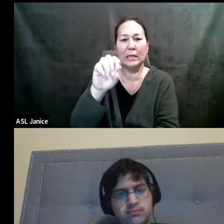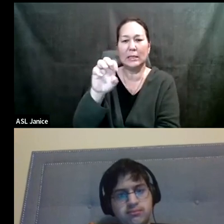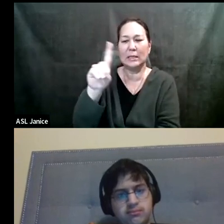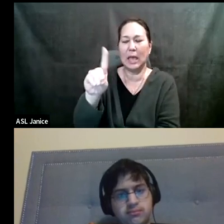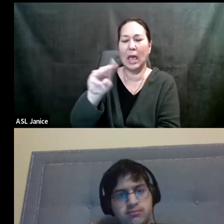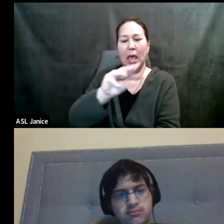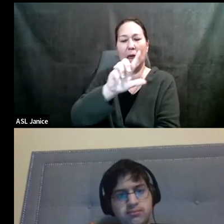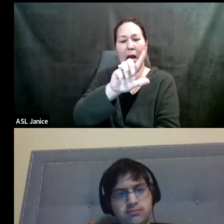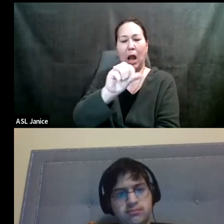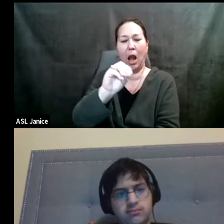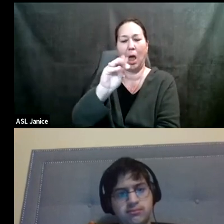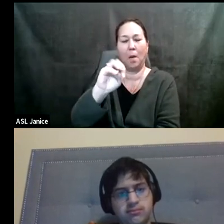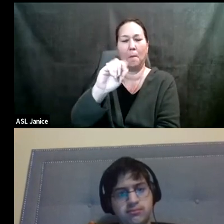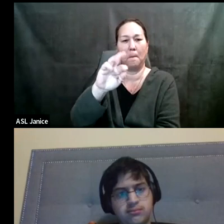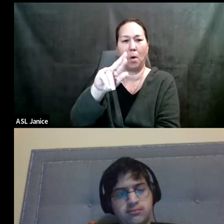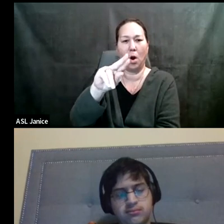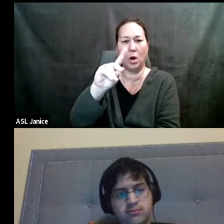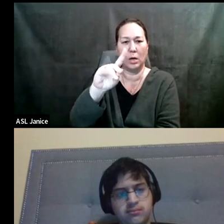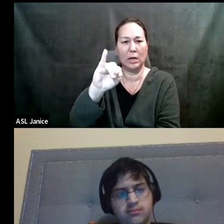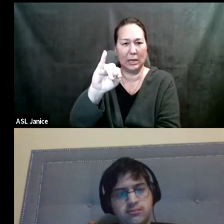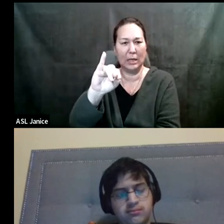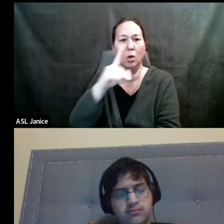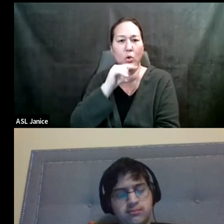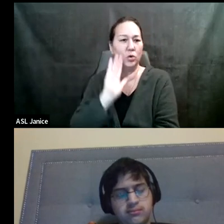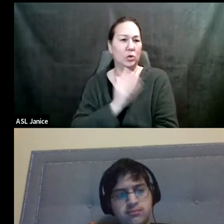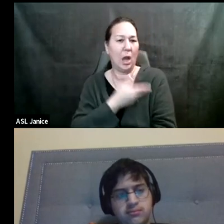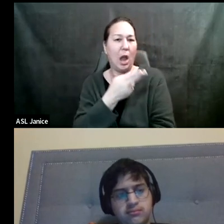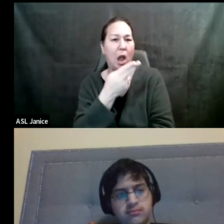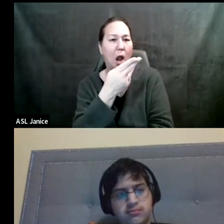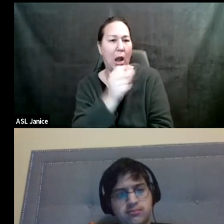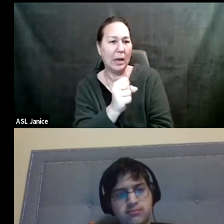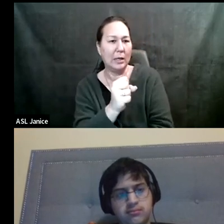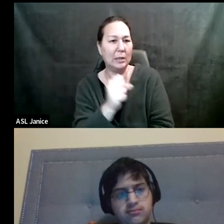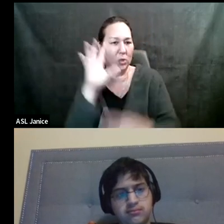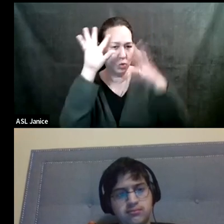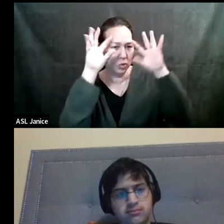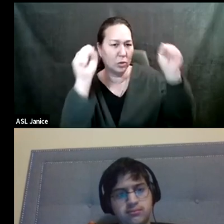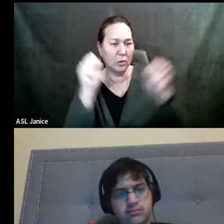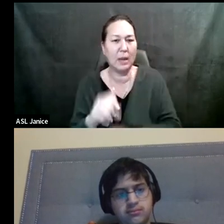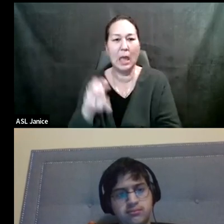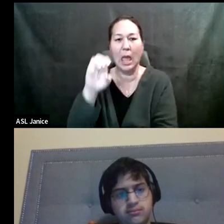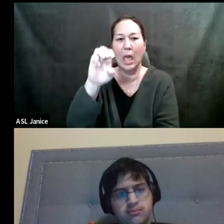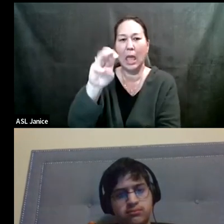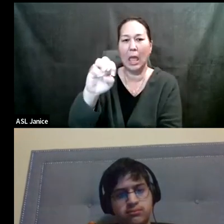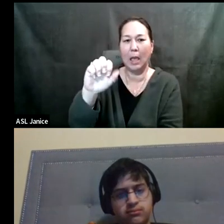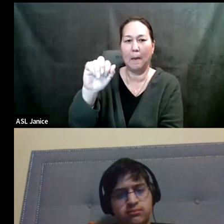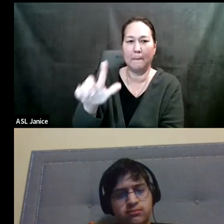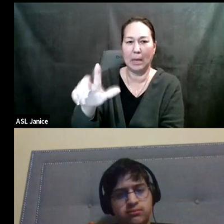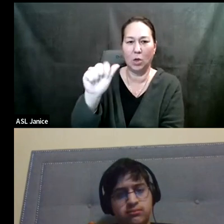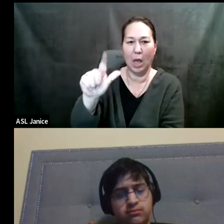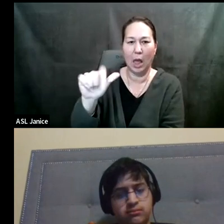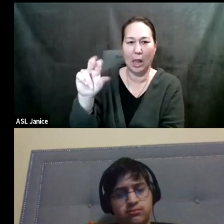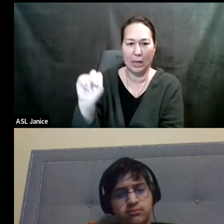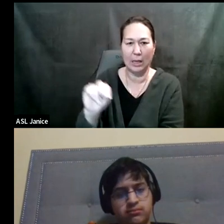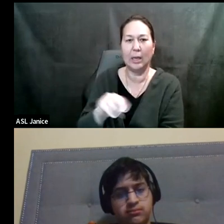Emmanuel Allen or Manny who directs the re-engagement center Carlos Diaz who oversees our